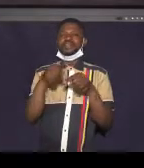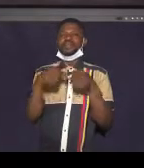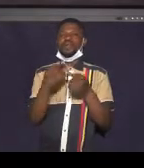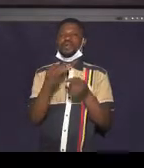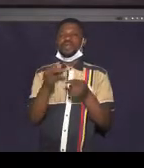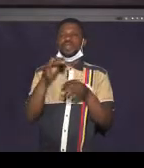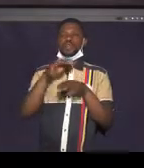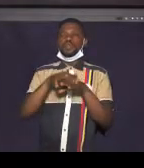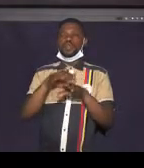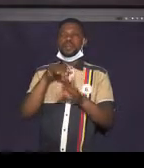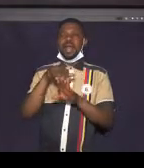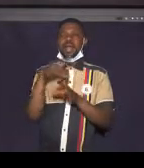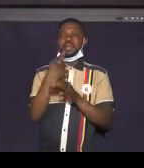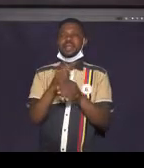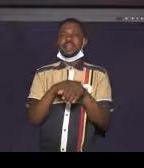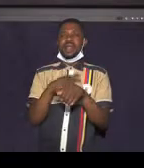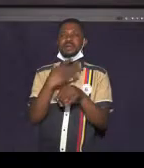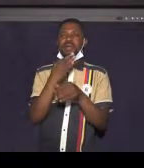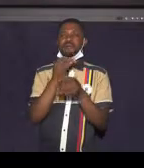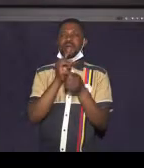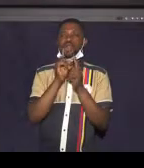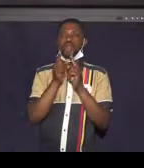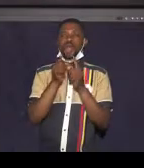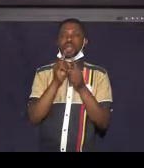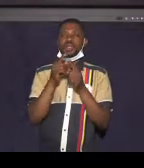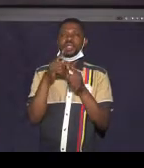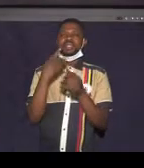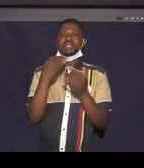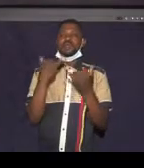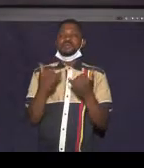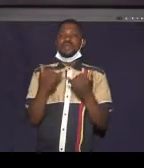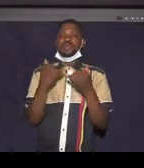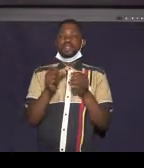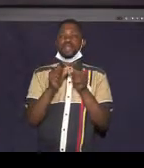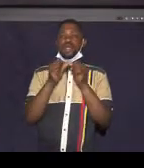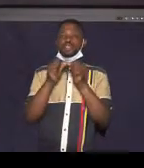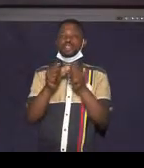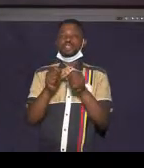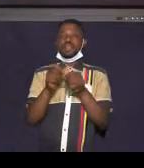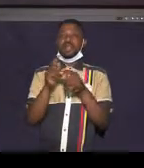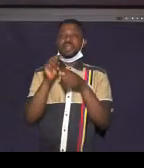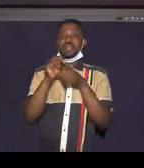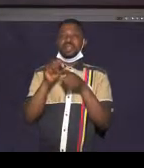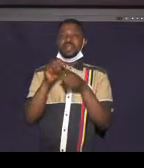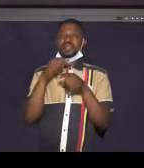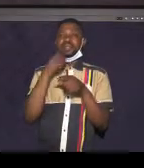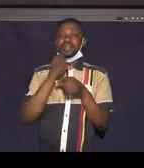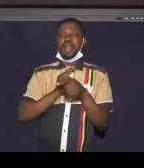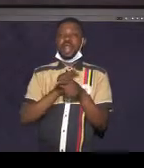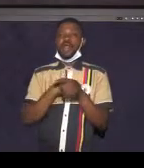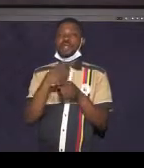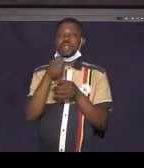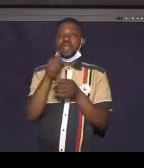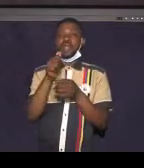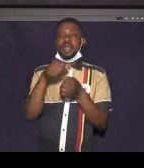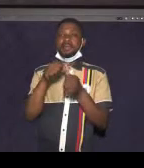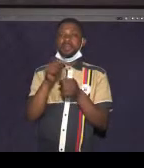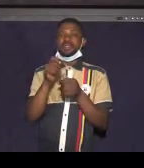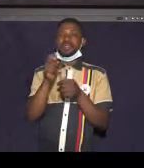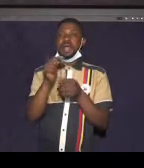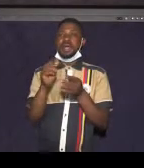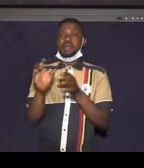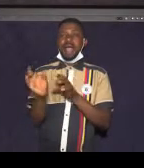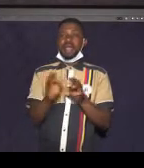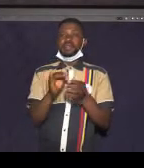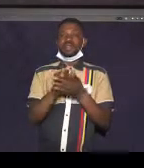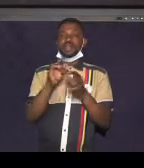at the time of talking. The present continuous tense tells us about an action that is